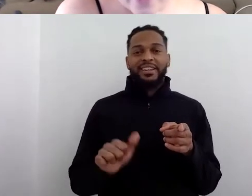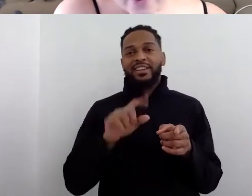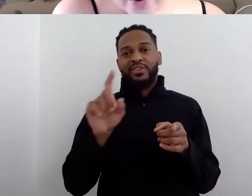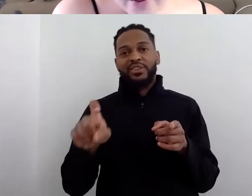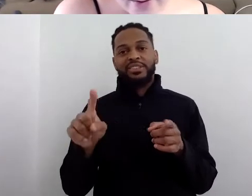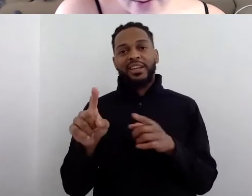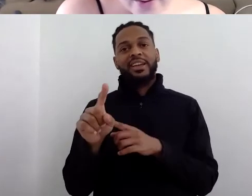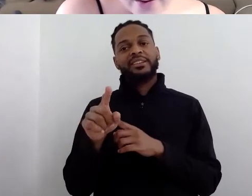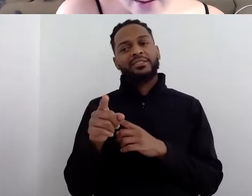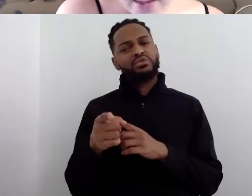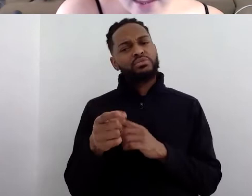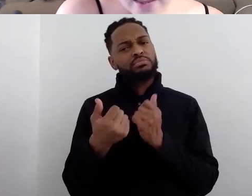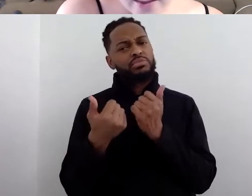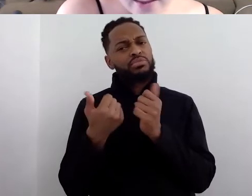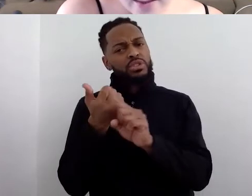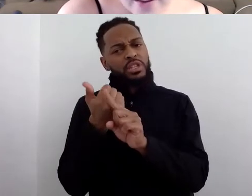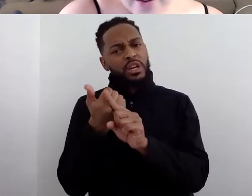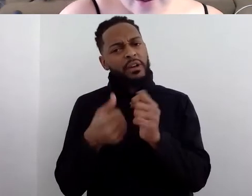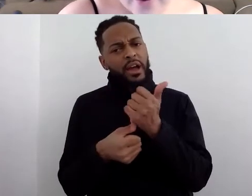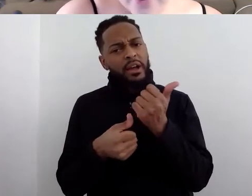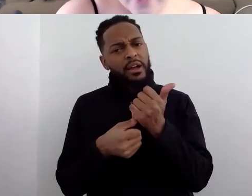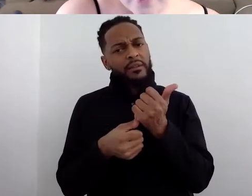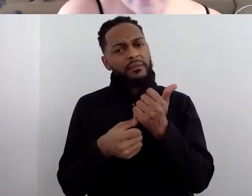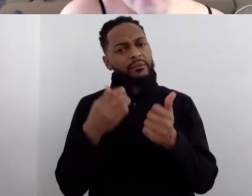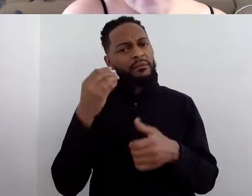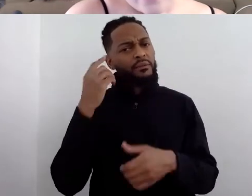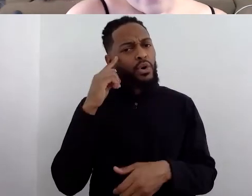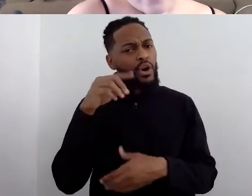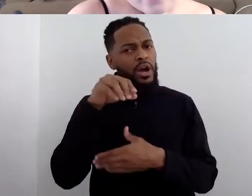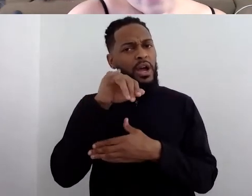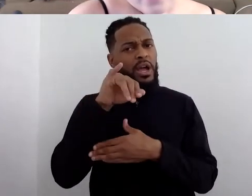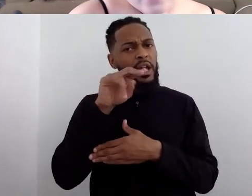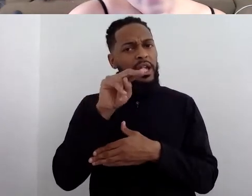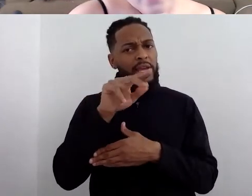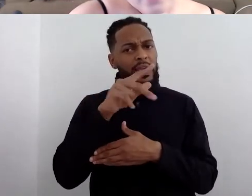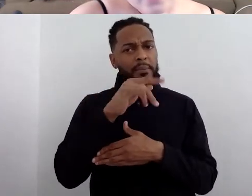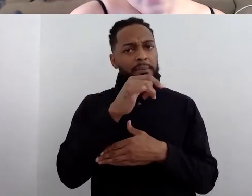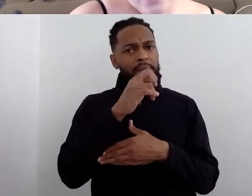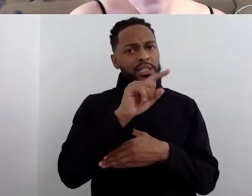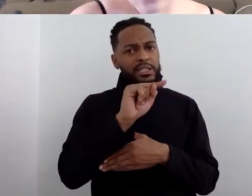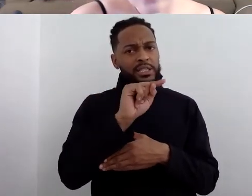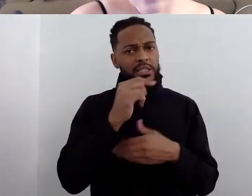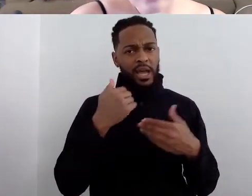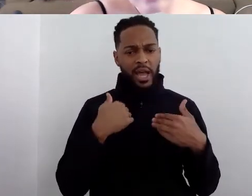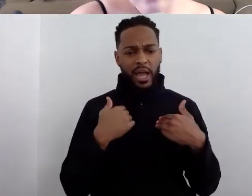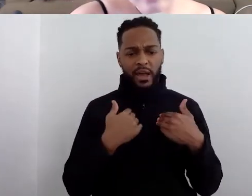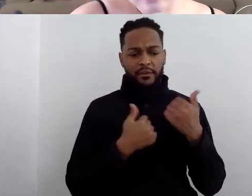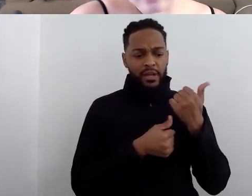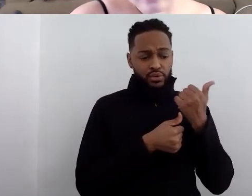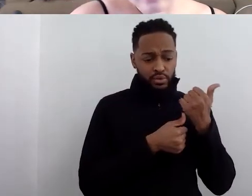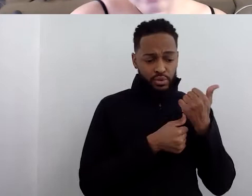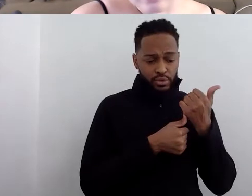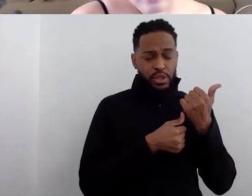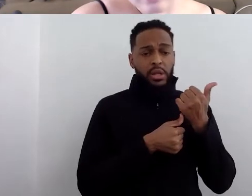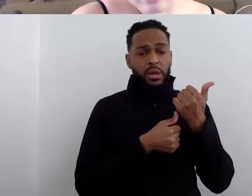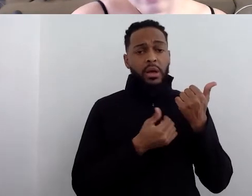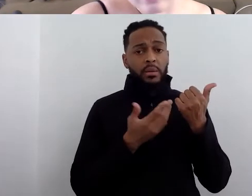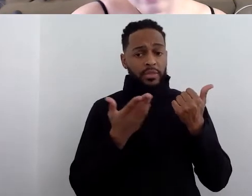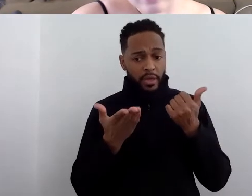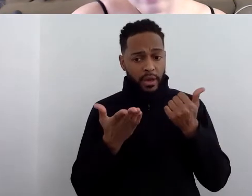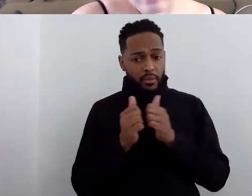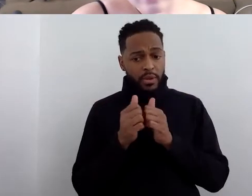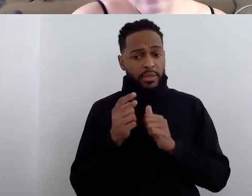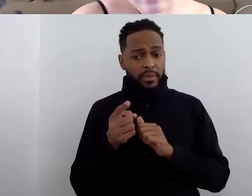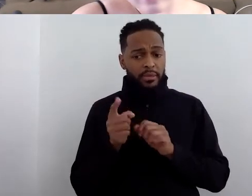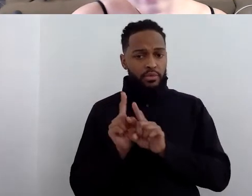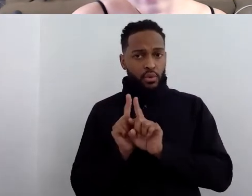or support person be with them in the hospital? Yeah, I think this is another one of those things that's very different now than it was at